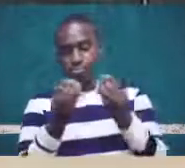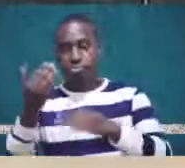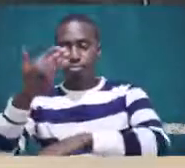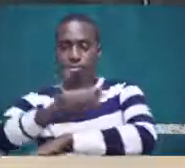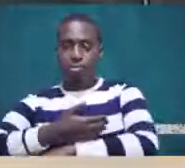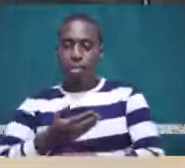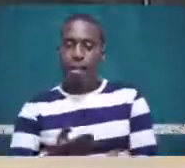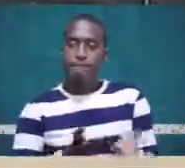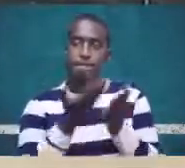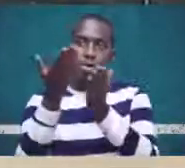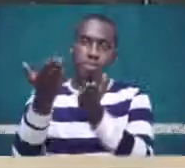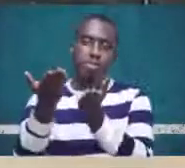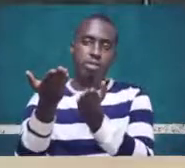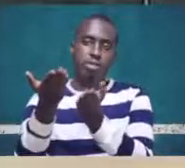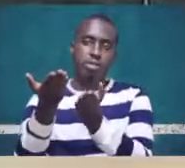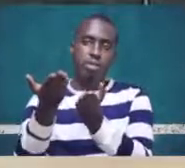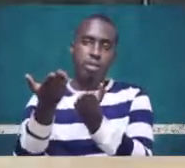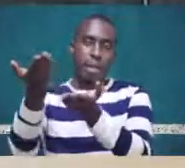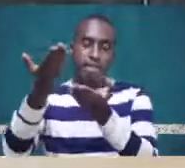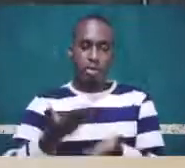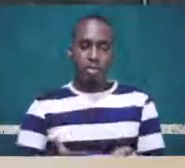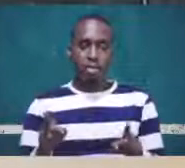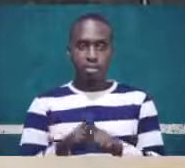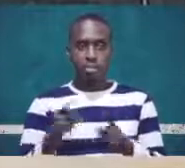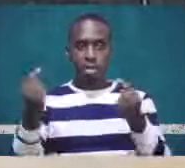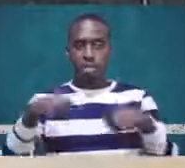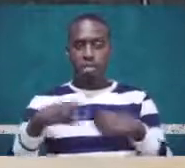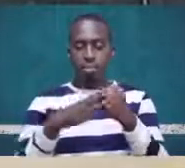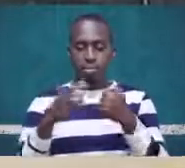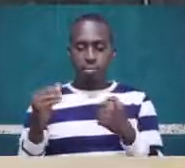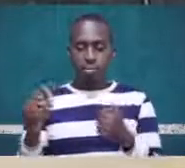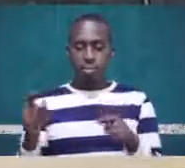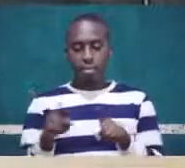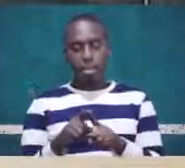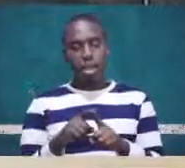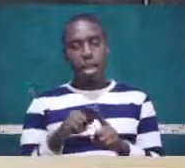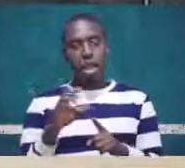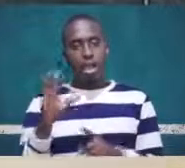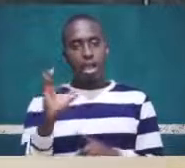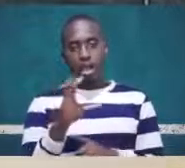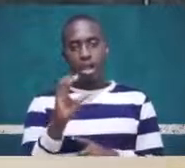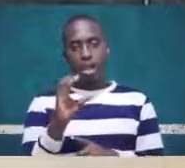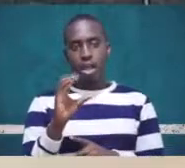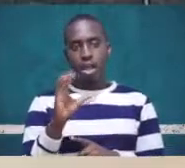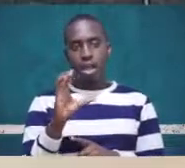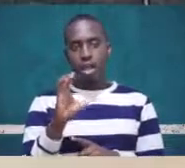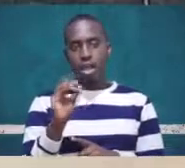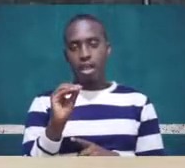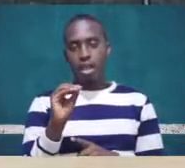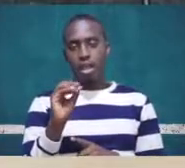duty. And there was amount of money of 900, as we call it custom duty, as you can see it over